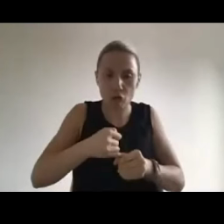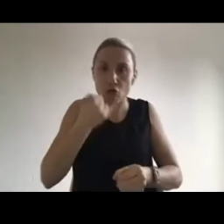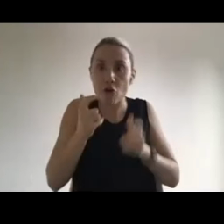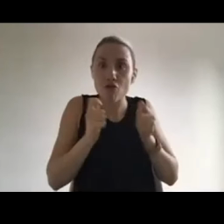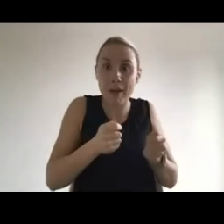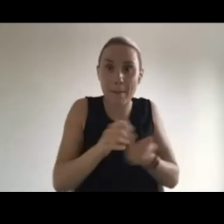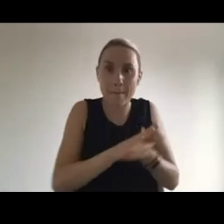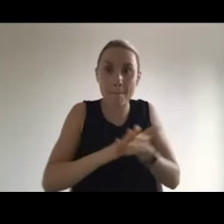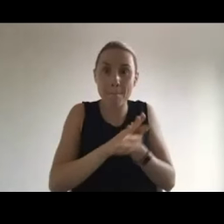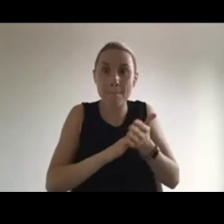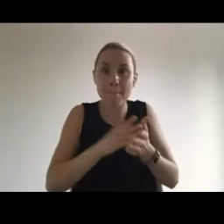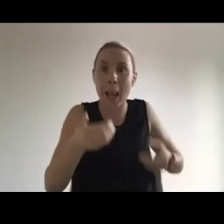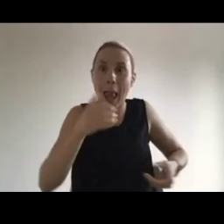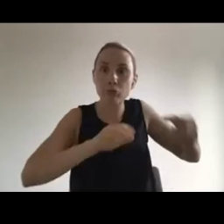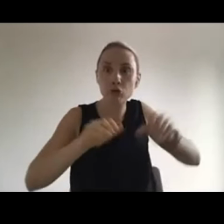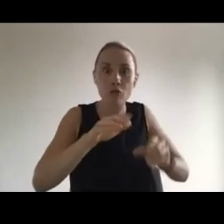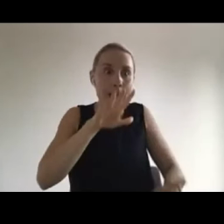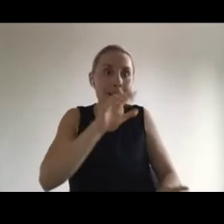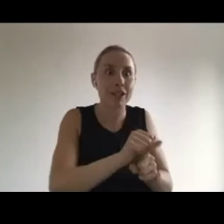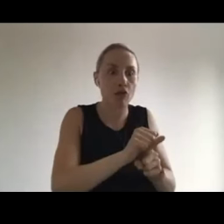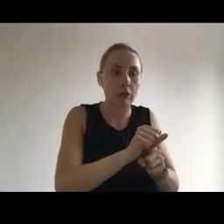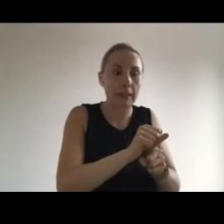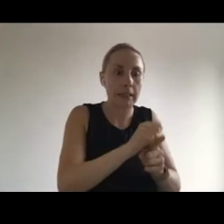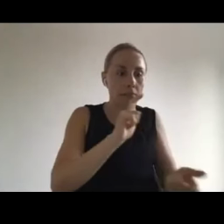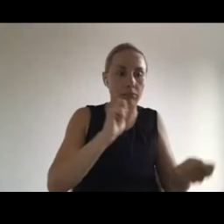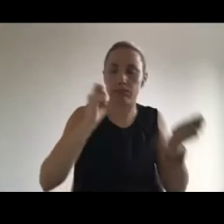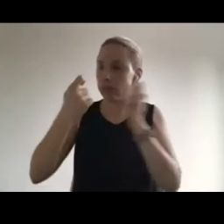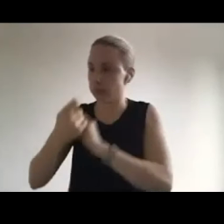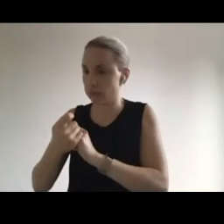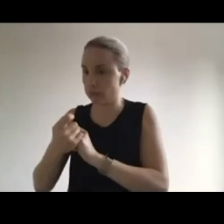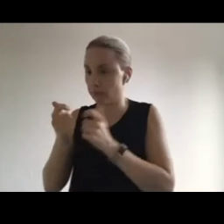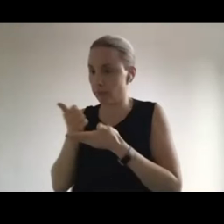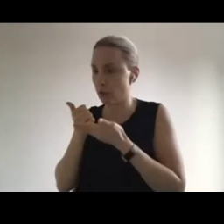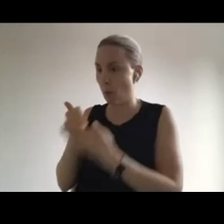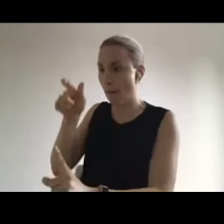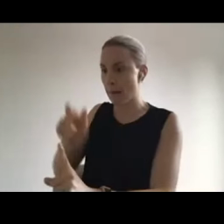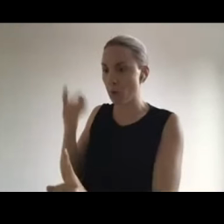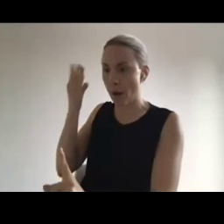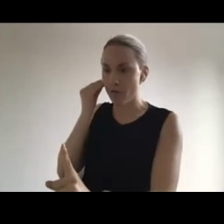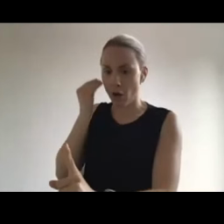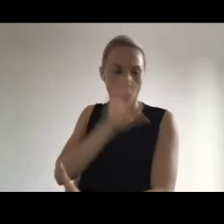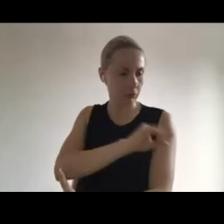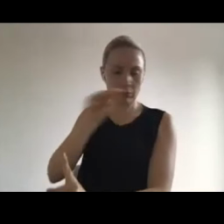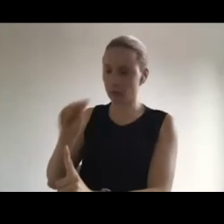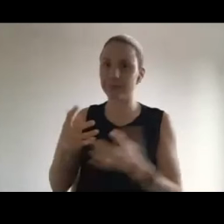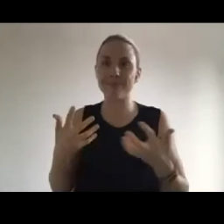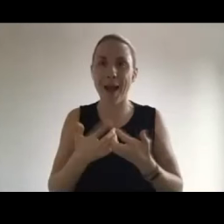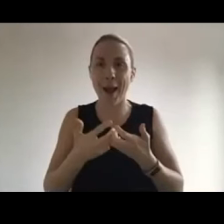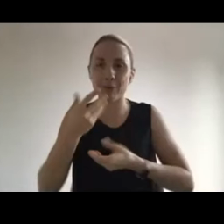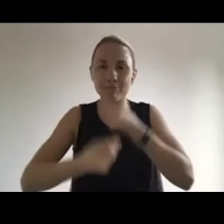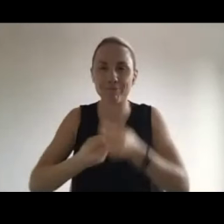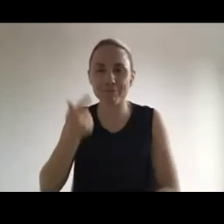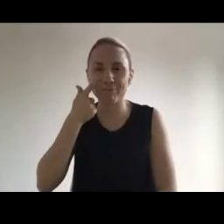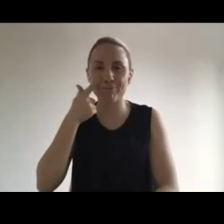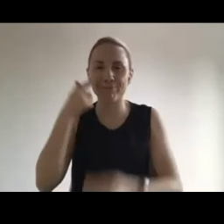clinical trial in people with hearing loss. And this is the REGAIN project that I've been